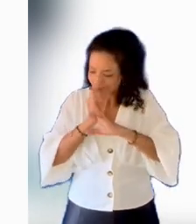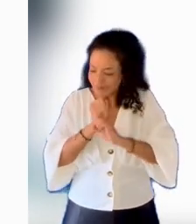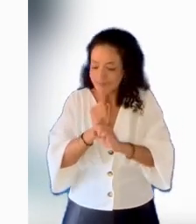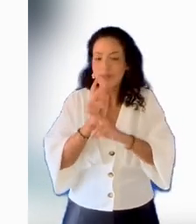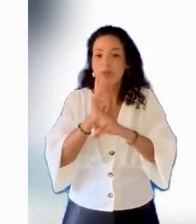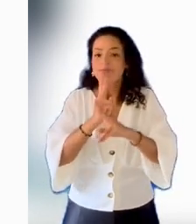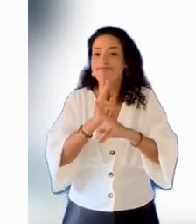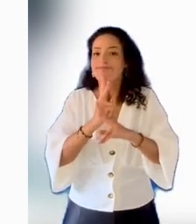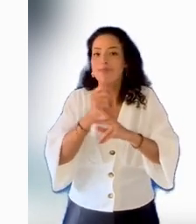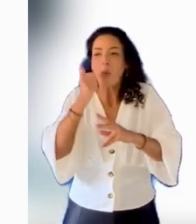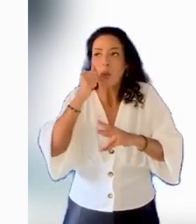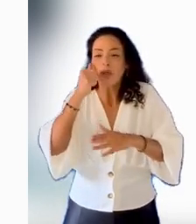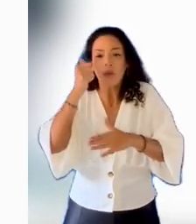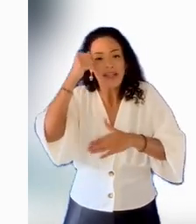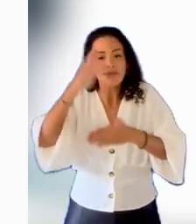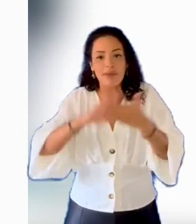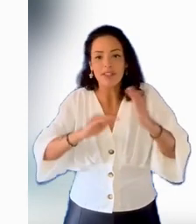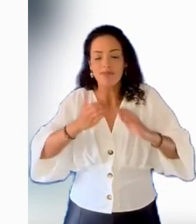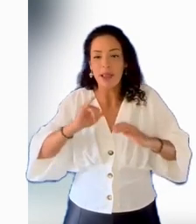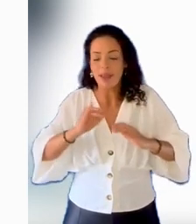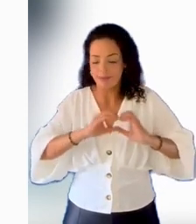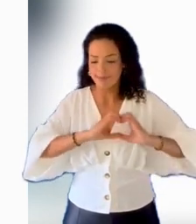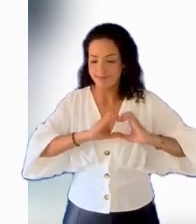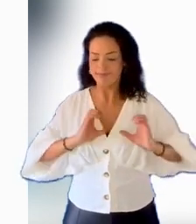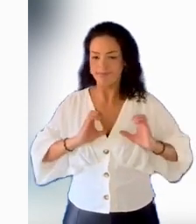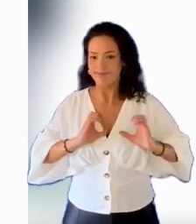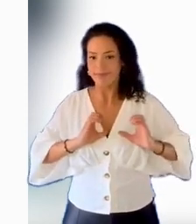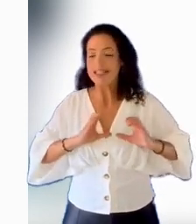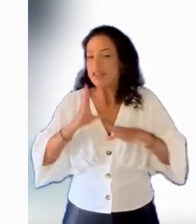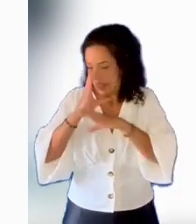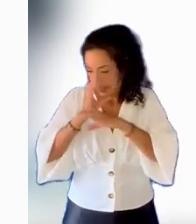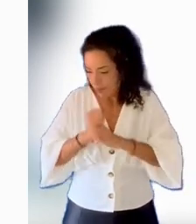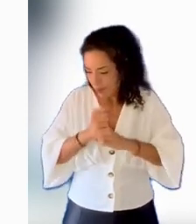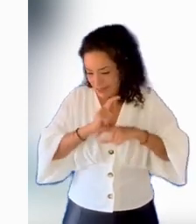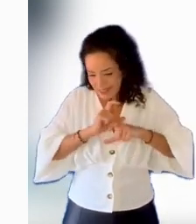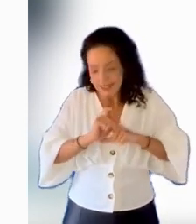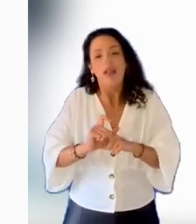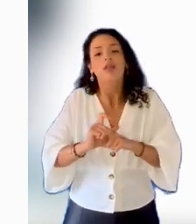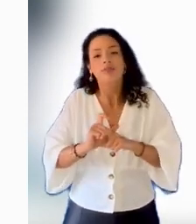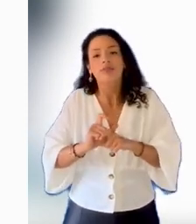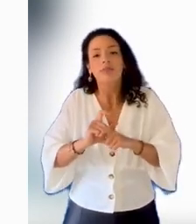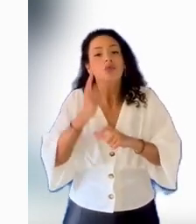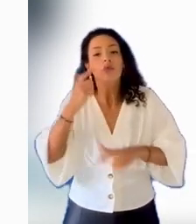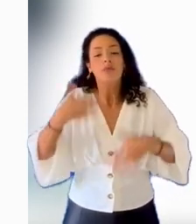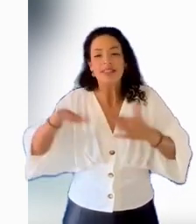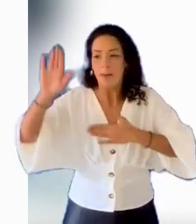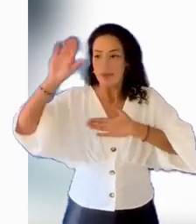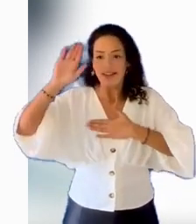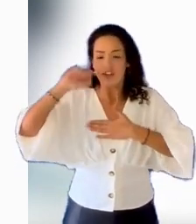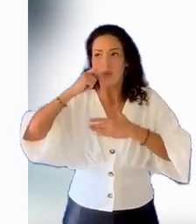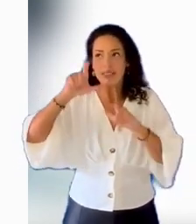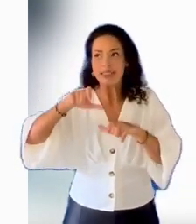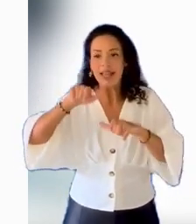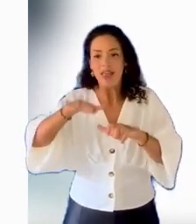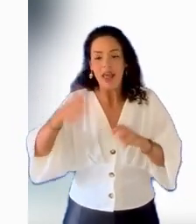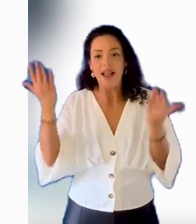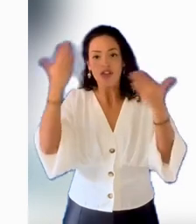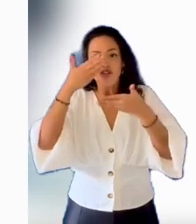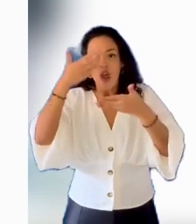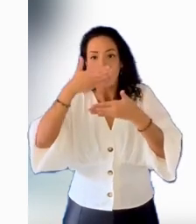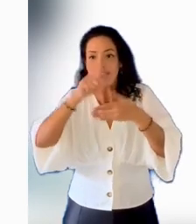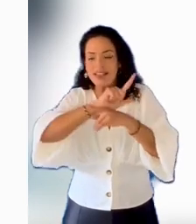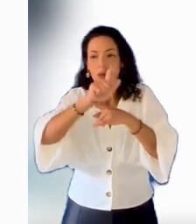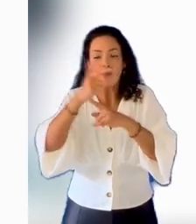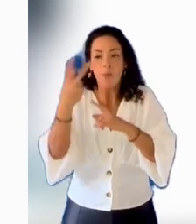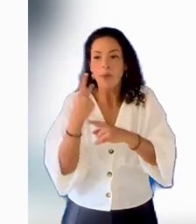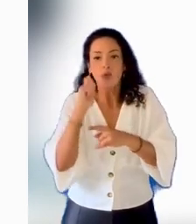break our hearts, the commitment to remain present, even when it's painful to do so, the pledge to remain in the darkness until light can be found,